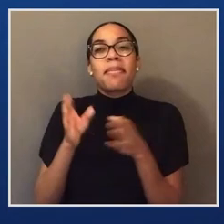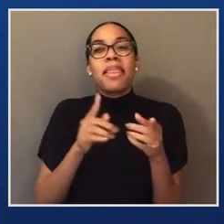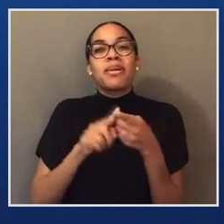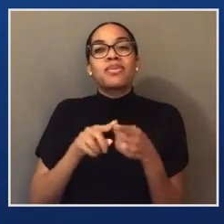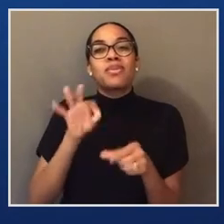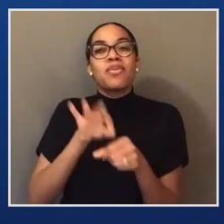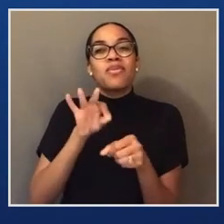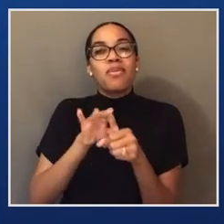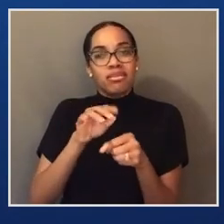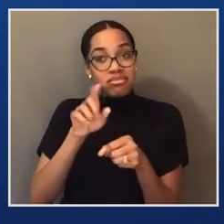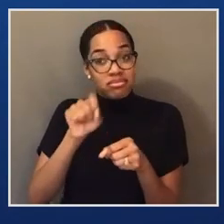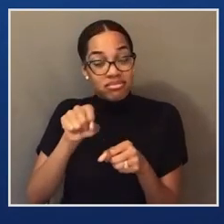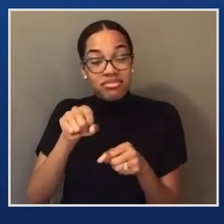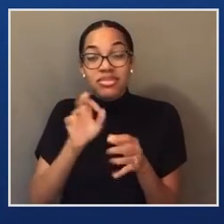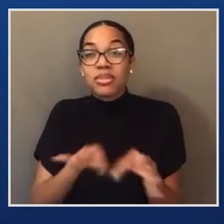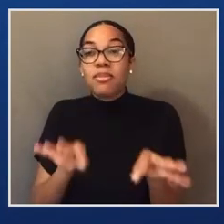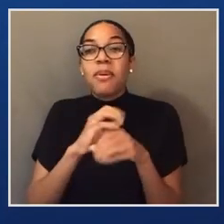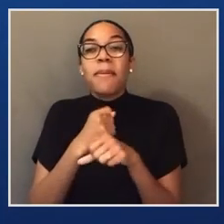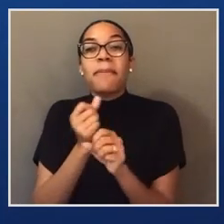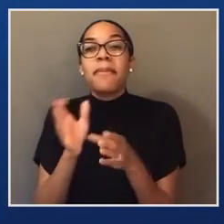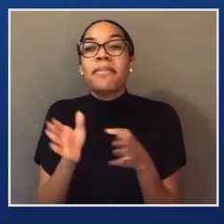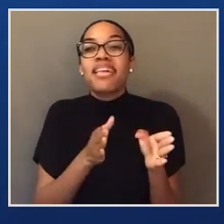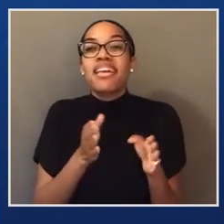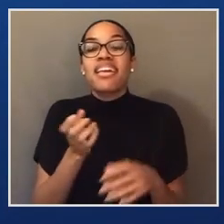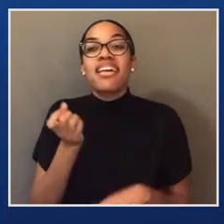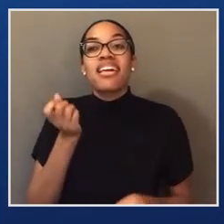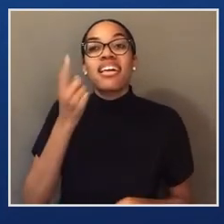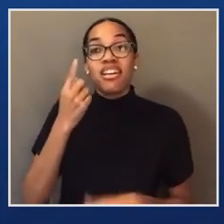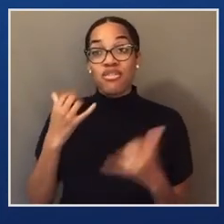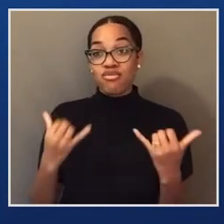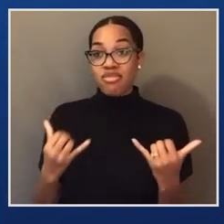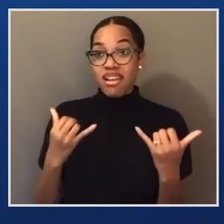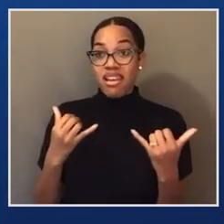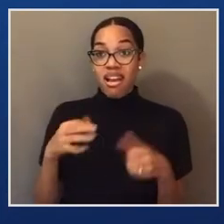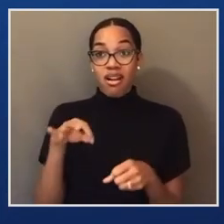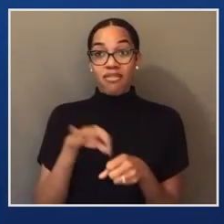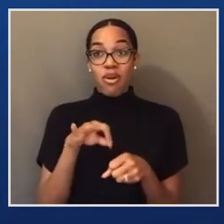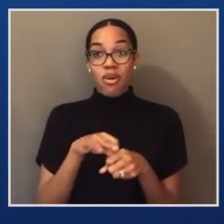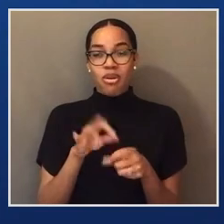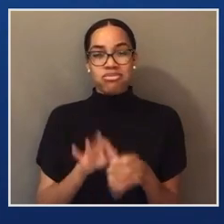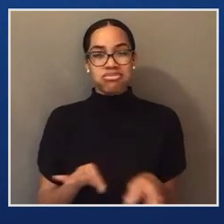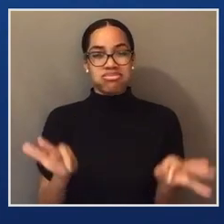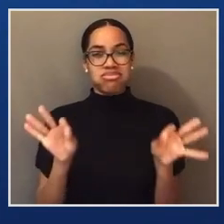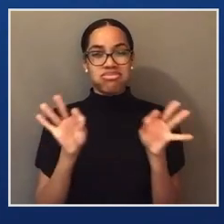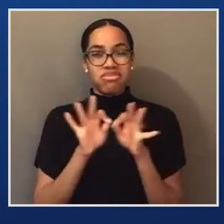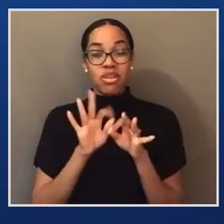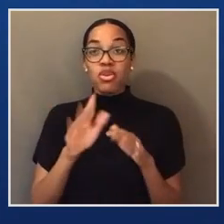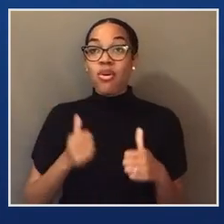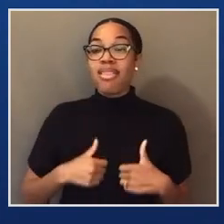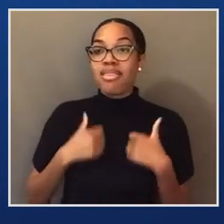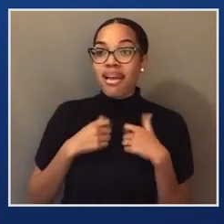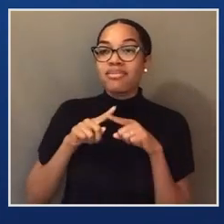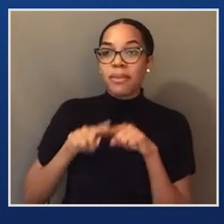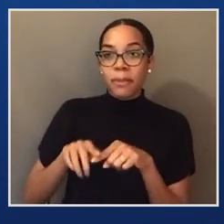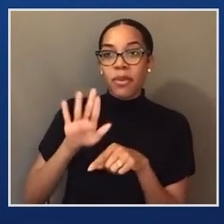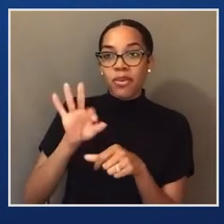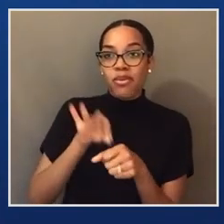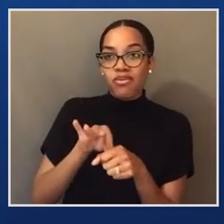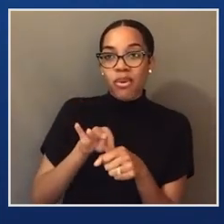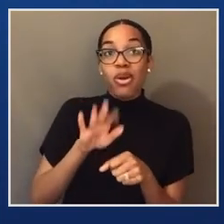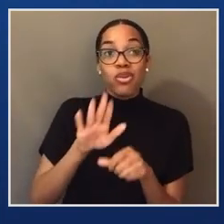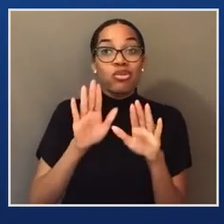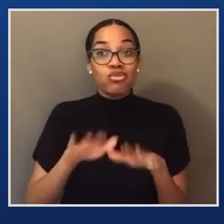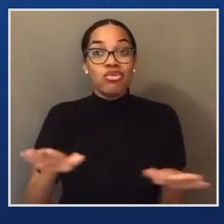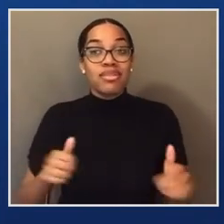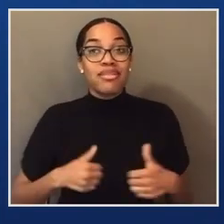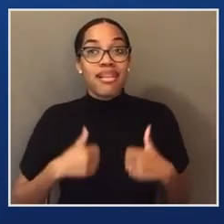you something. Voting right now is important. Your life depends on it. Your children's lives depend on it. Your children's